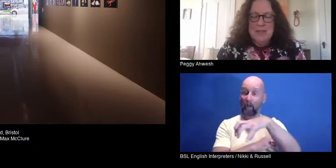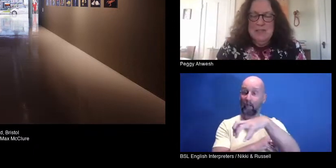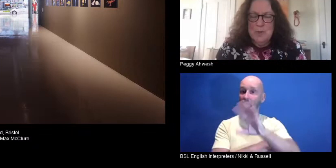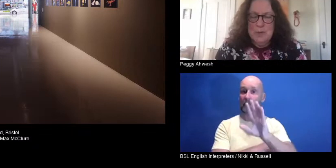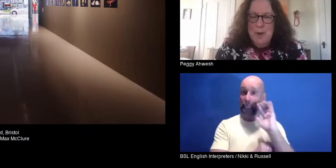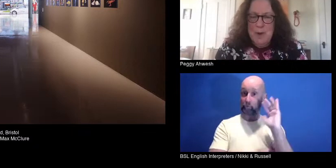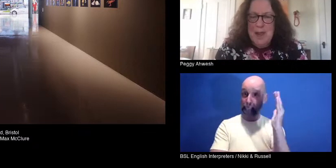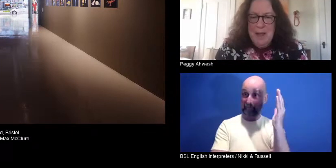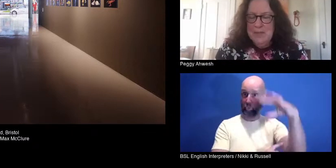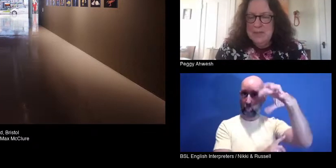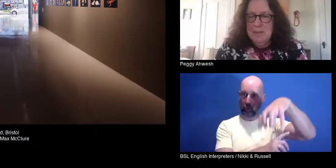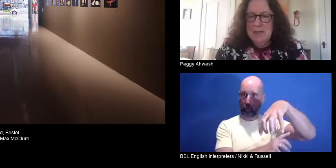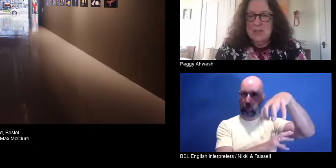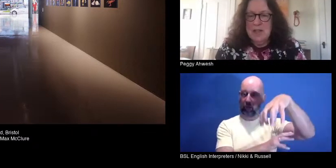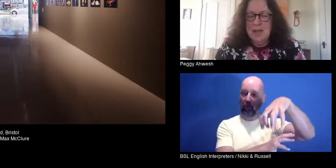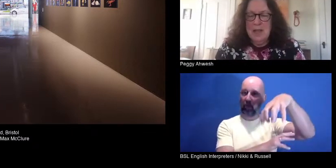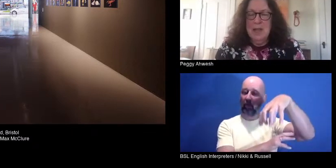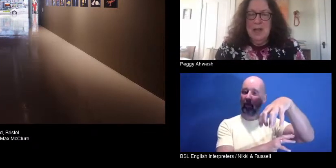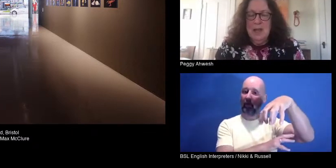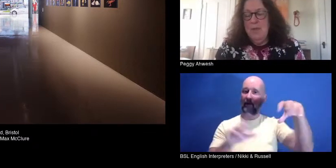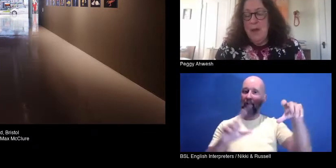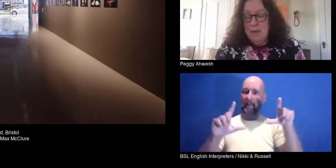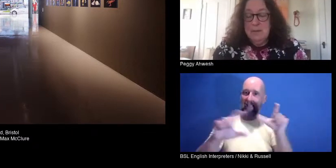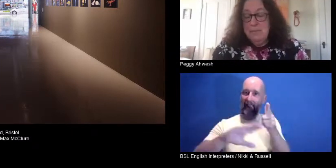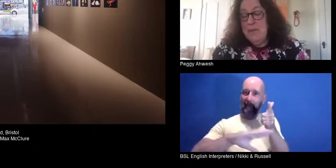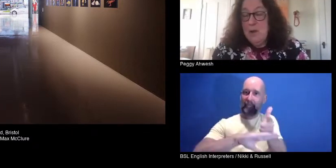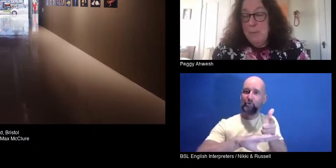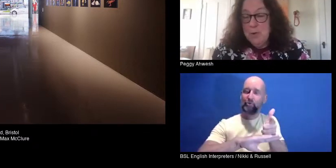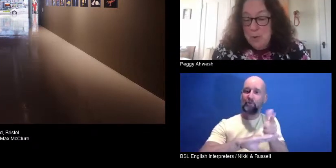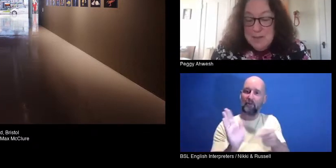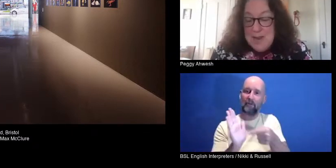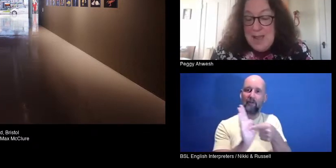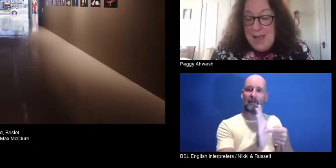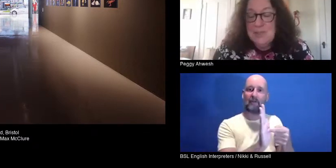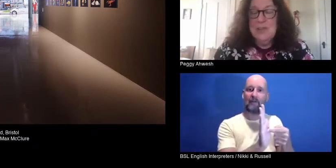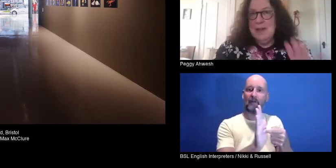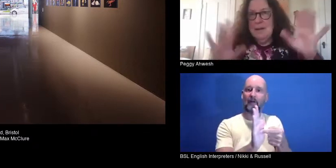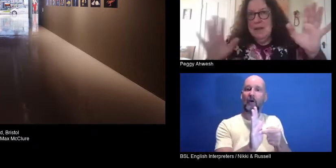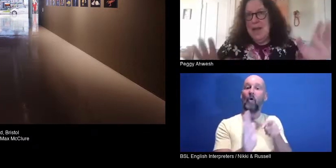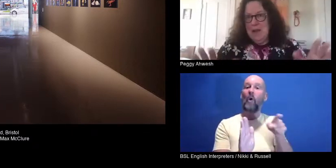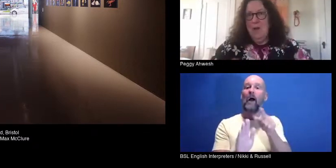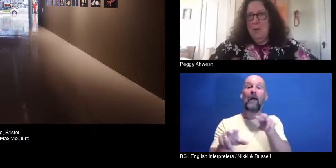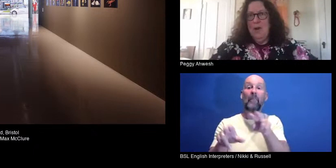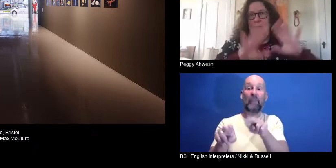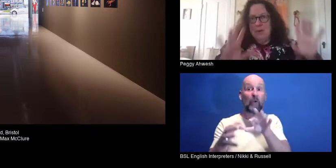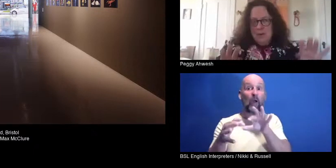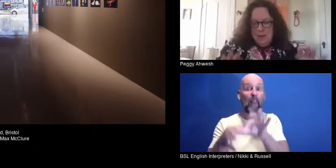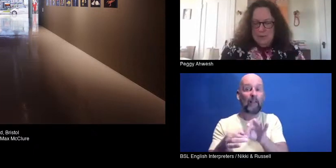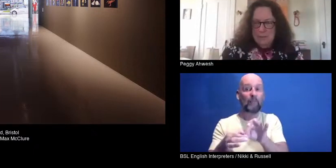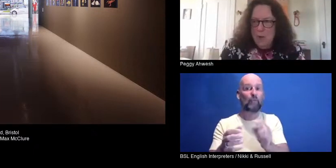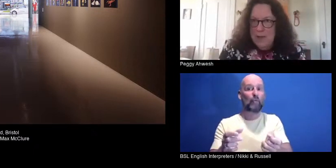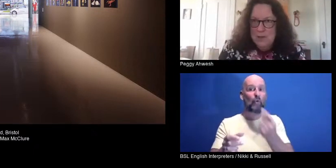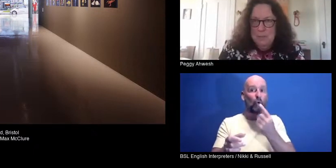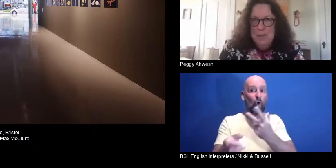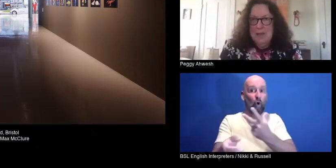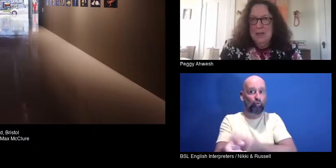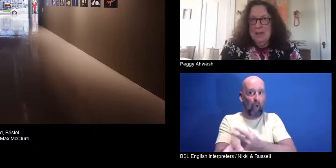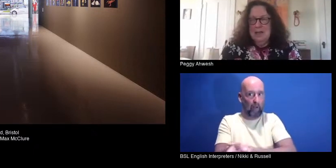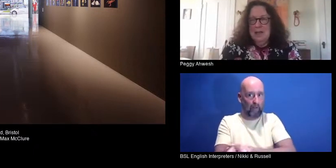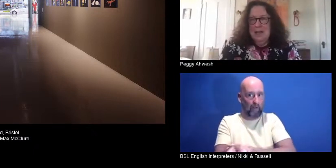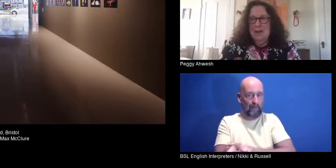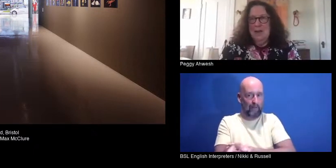I was like, this is what's great about this image. It's like, without the video about drug taking. So that gave it a whole nother level of why it